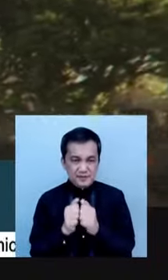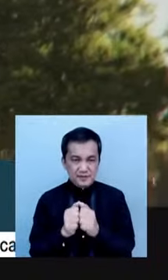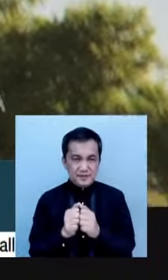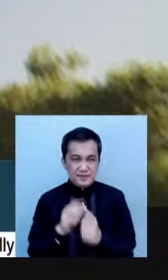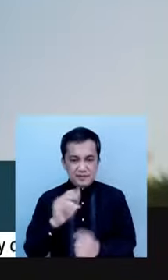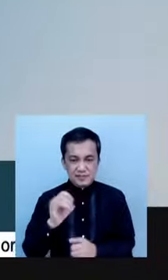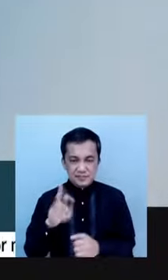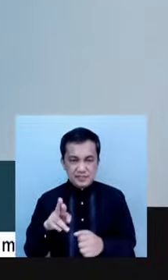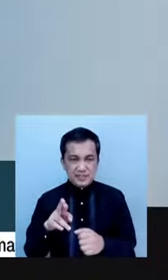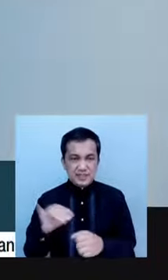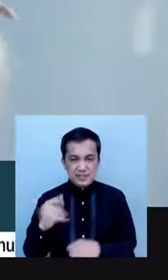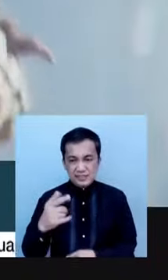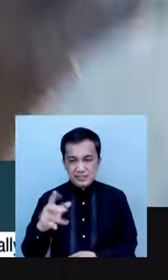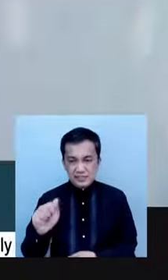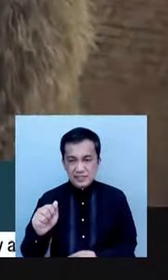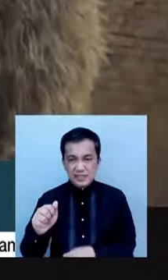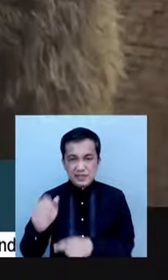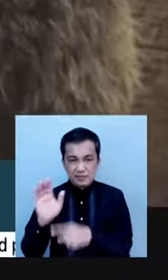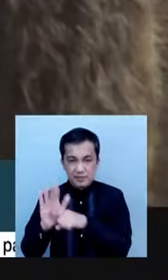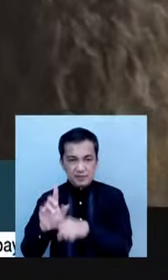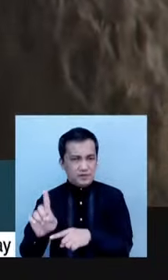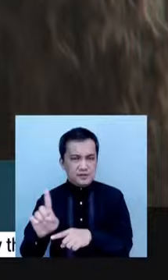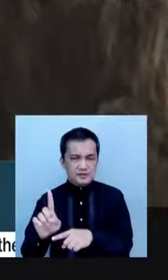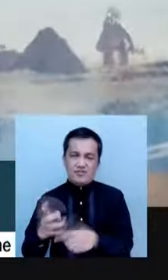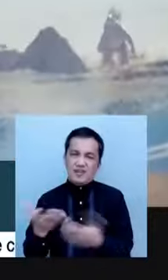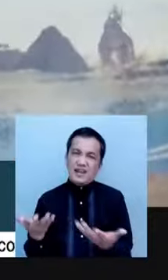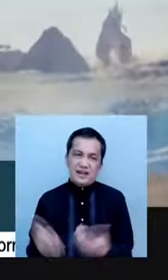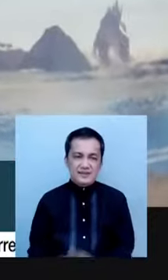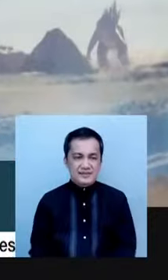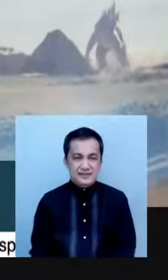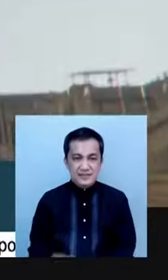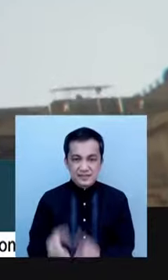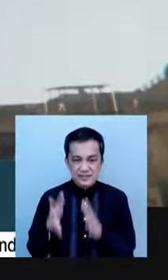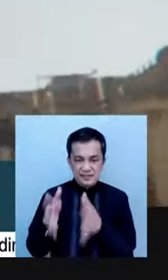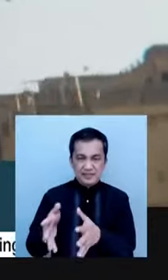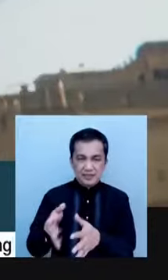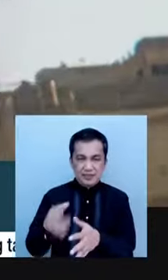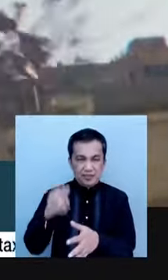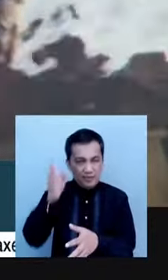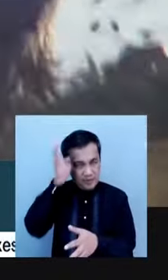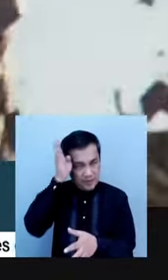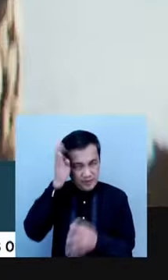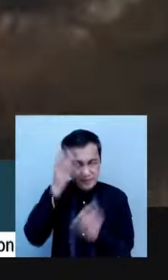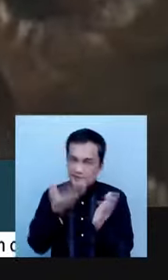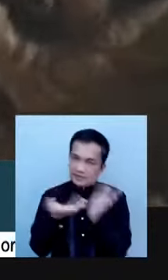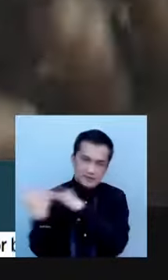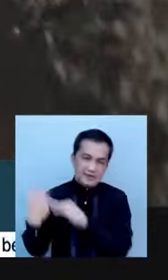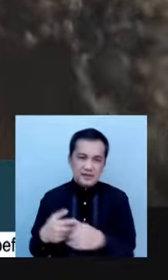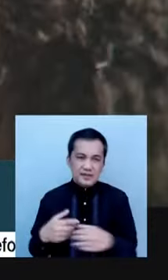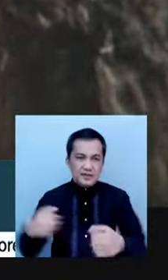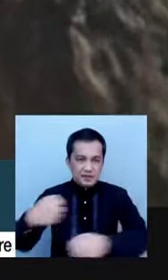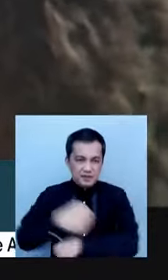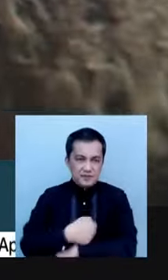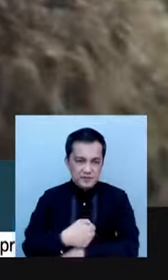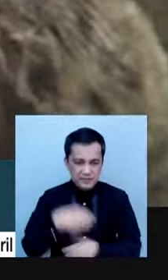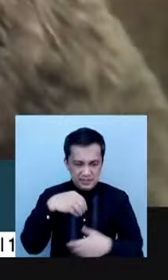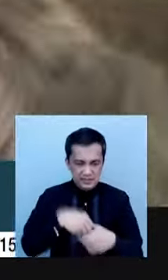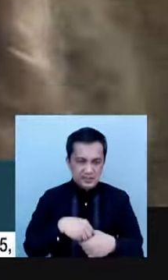like Godzilla Minus One, you're out of luck. Just leave your brain out the door and embrace your inner